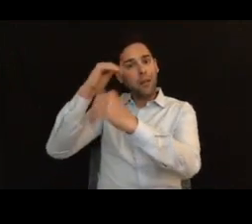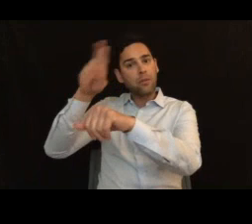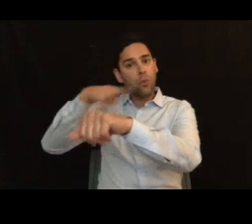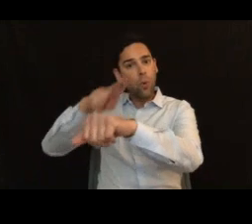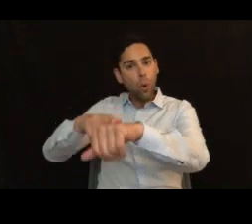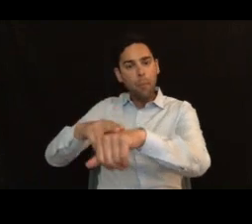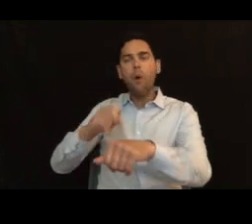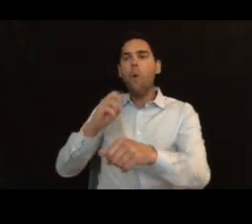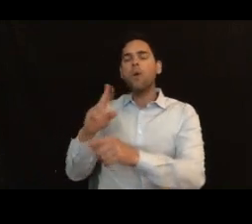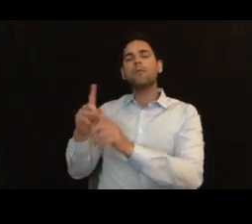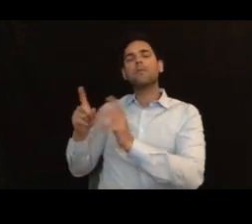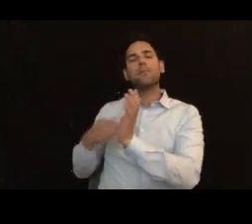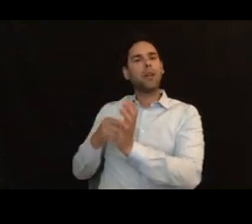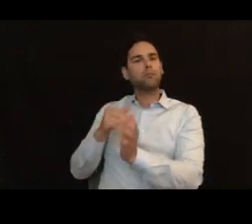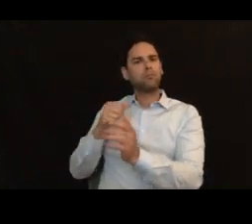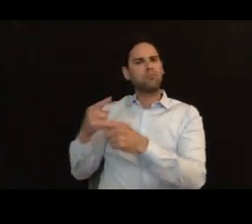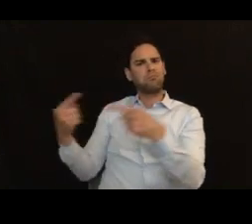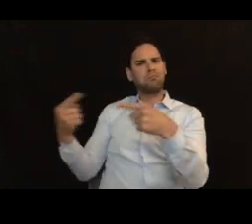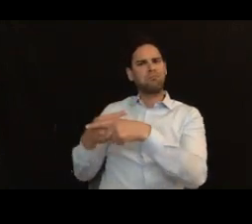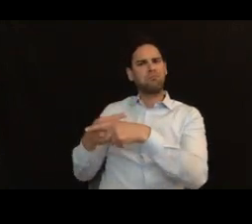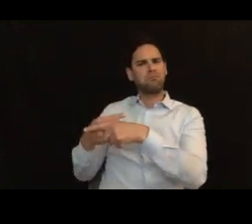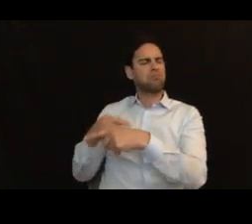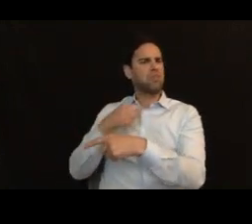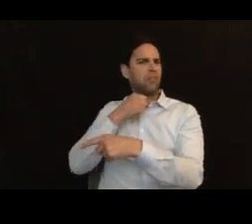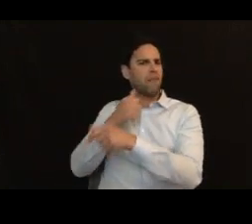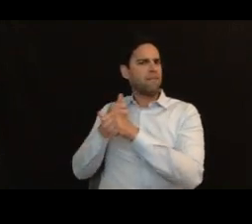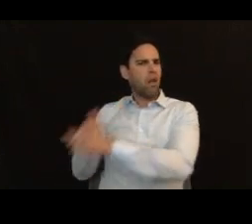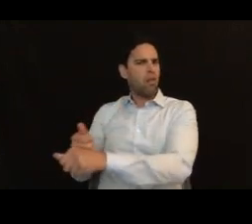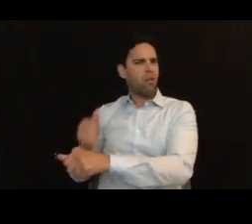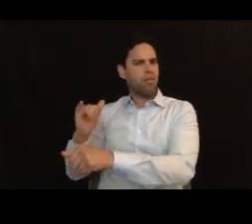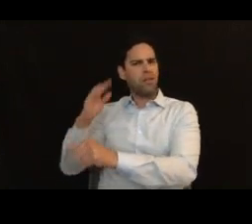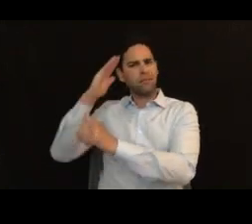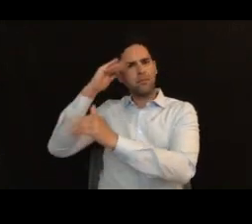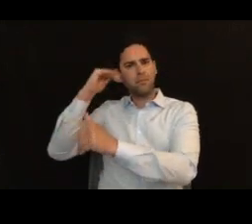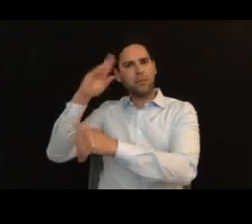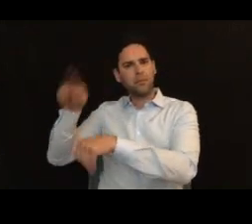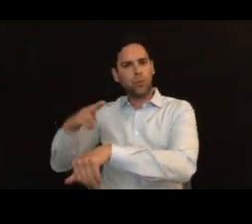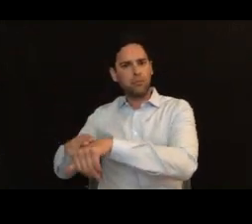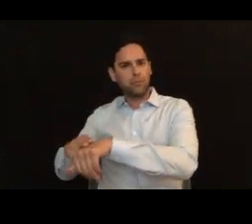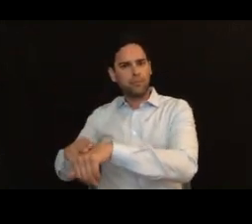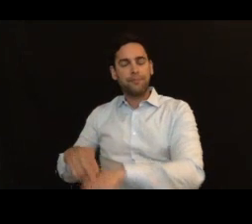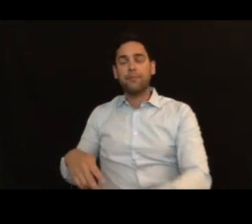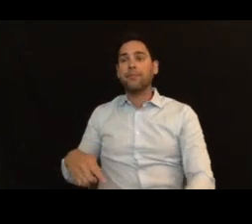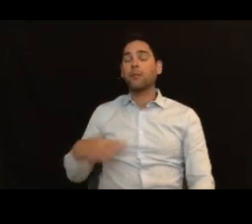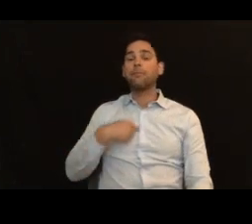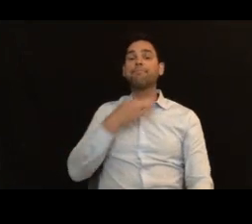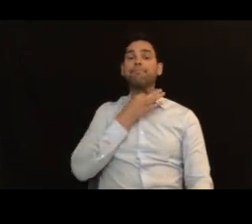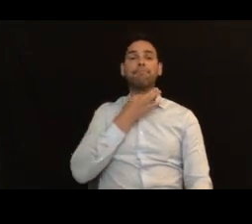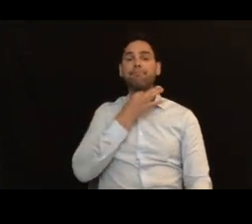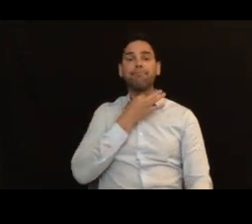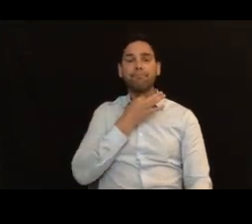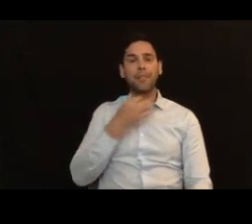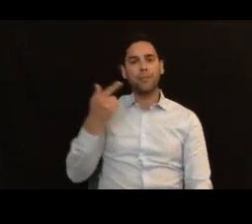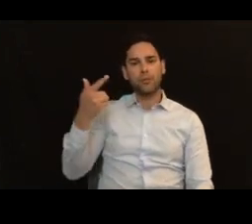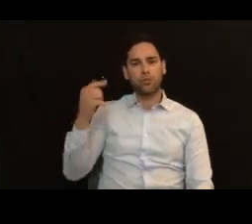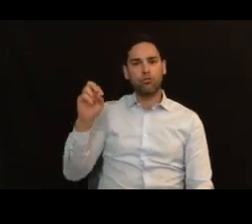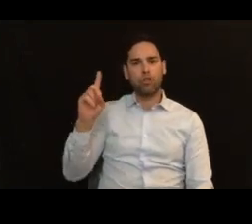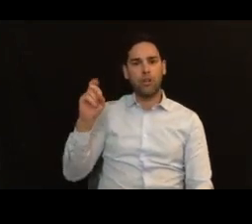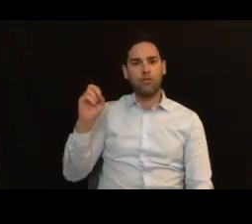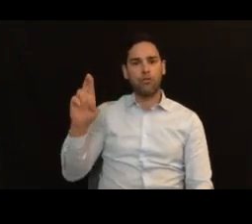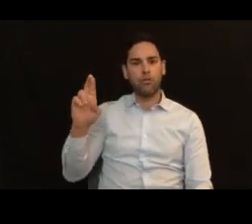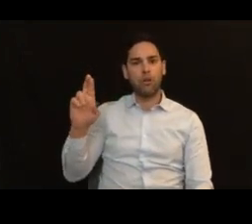So I'm really interested in how gender non-normative people navigate social situations, and how they kind